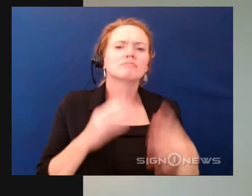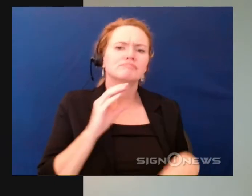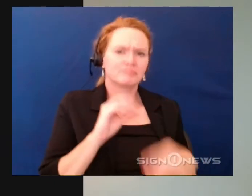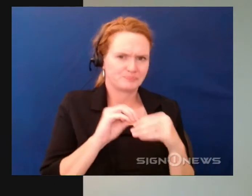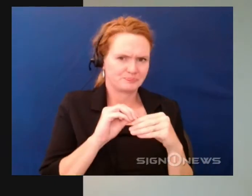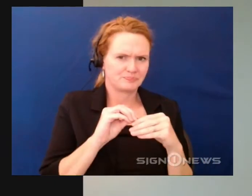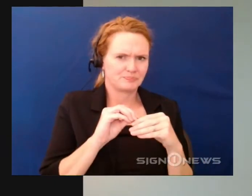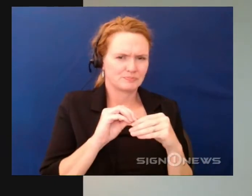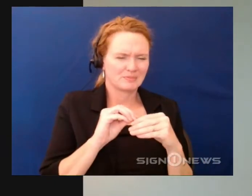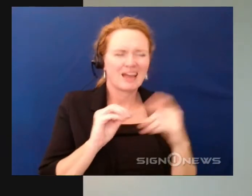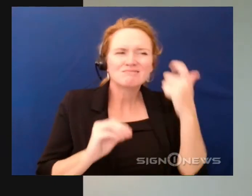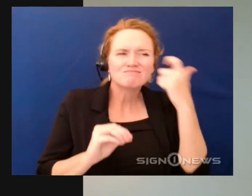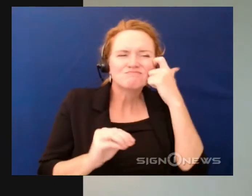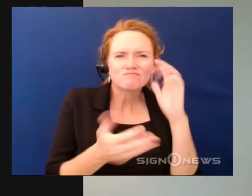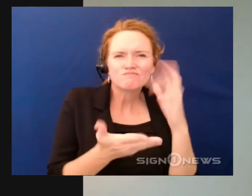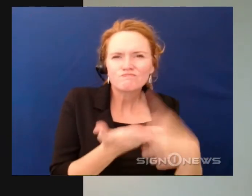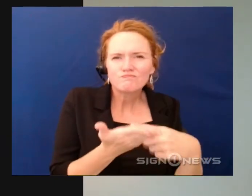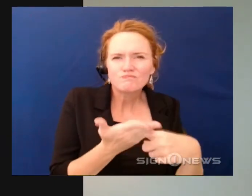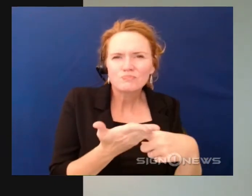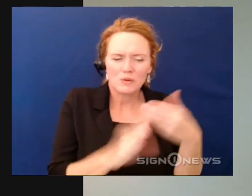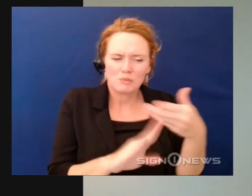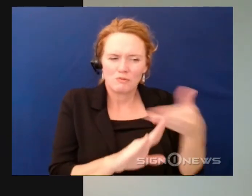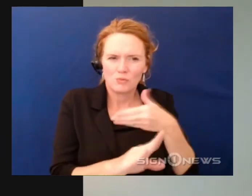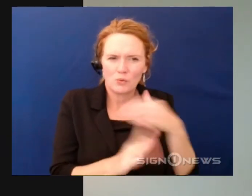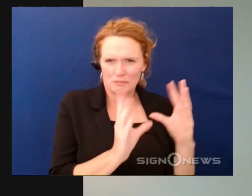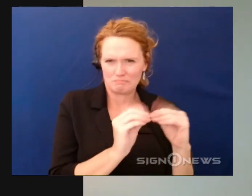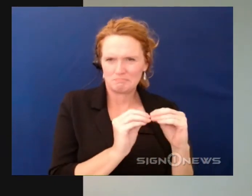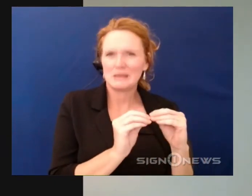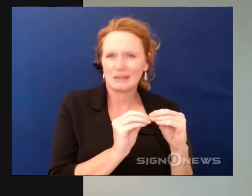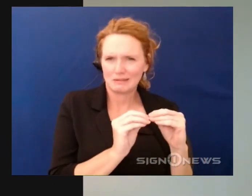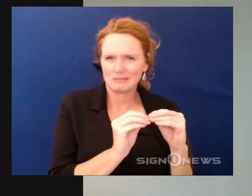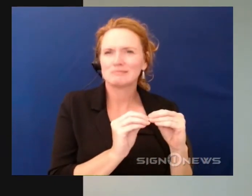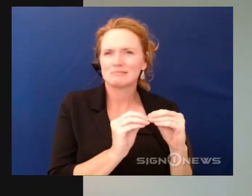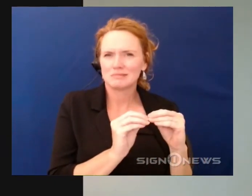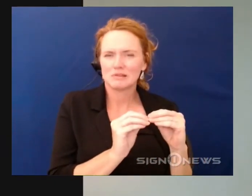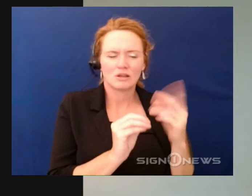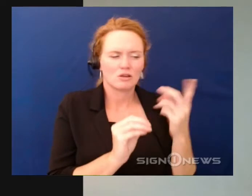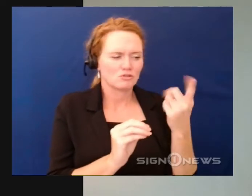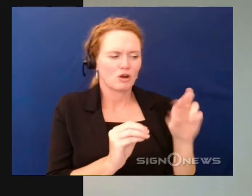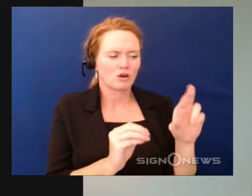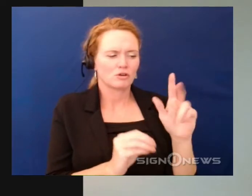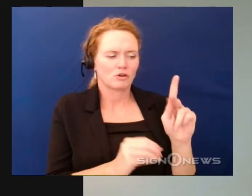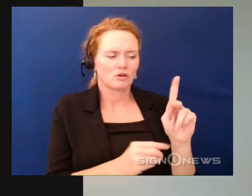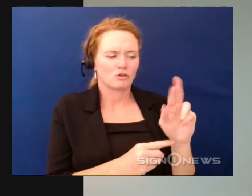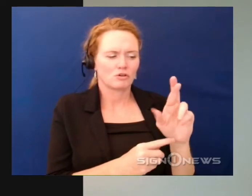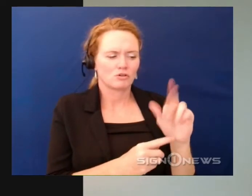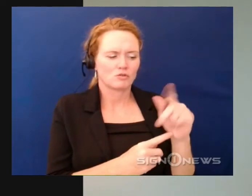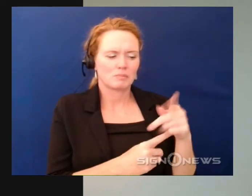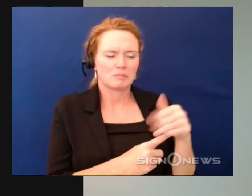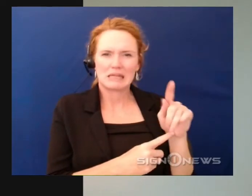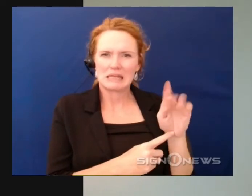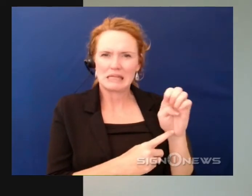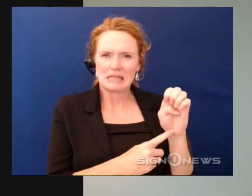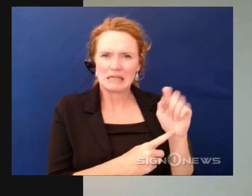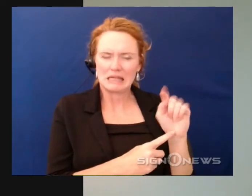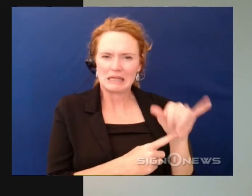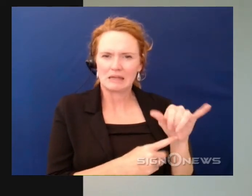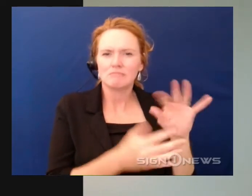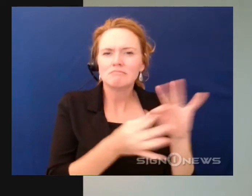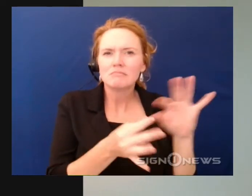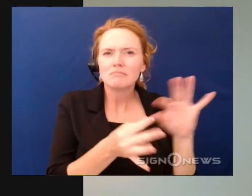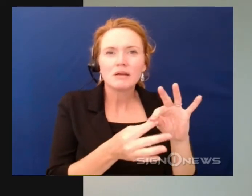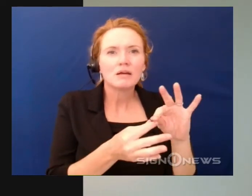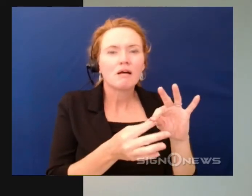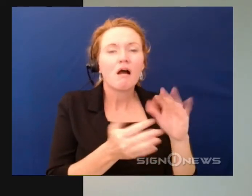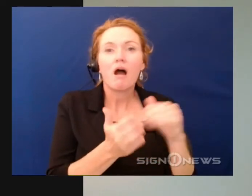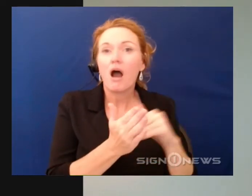were chatting about this in the pre-session, and Dr. Kripke said, one of the problems seems to be that people don't